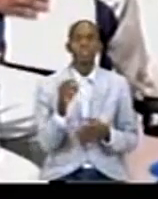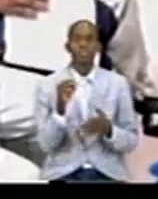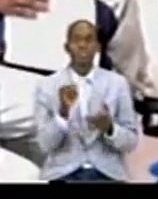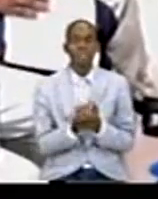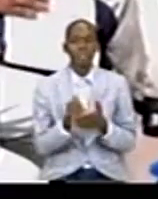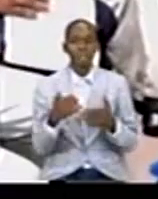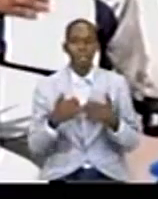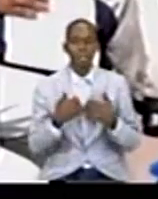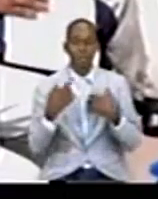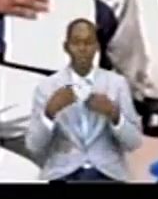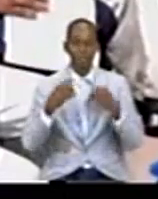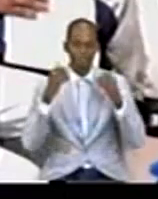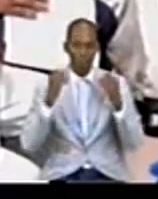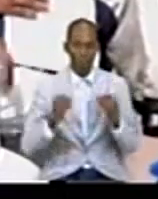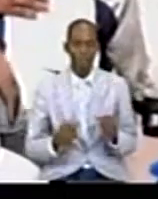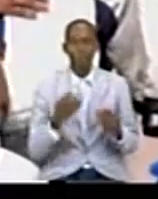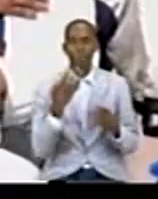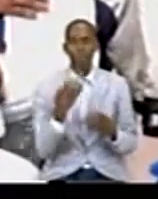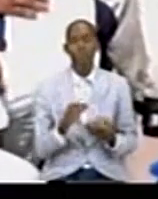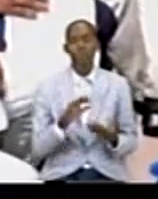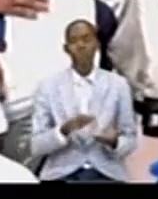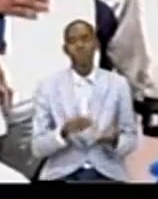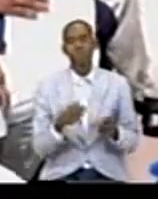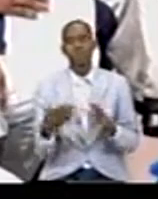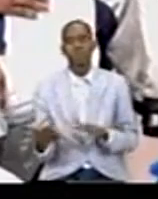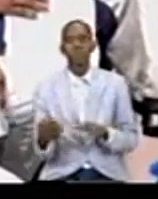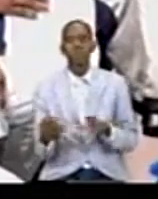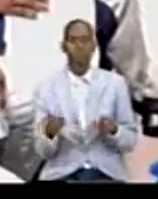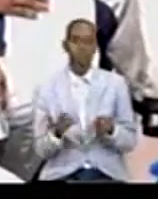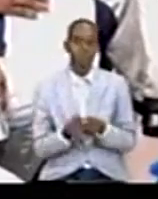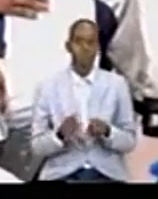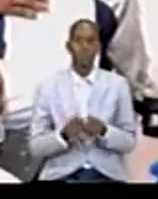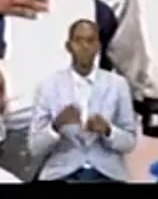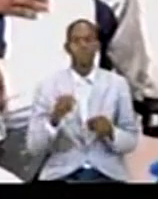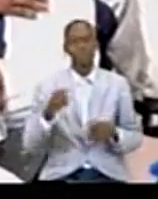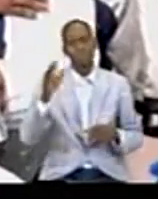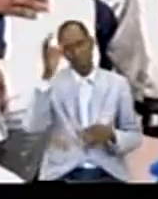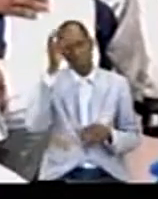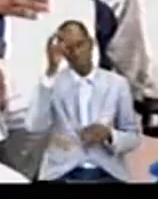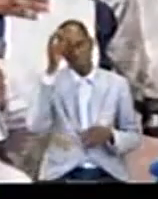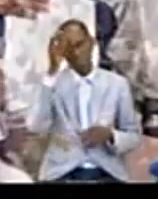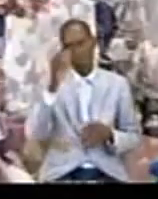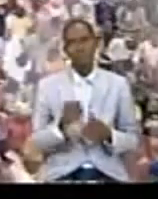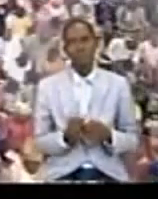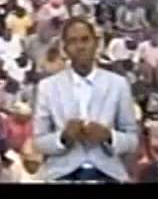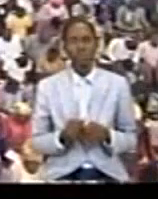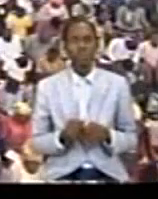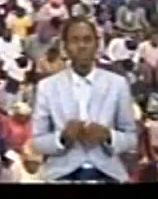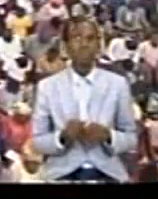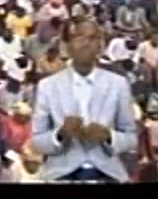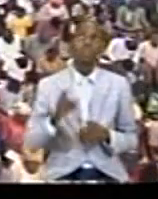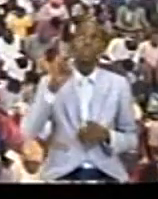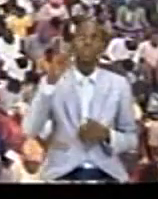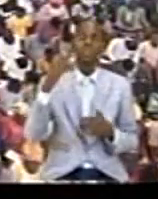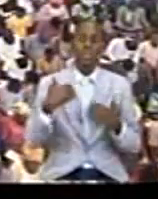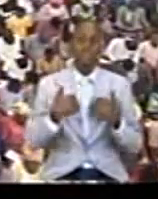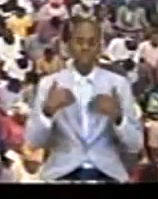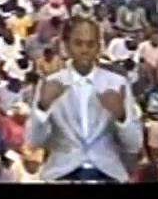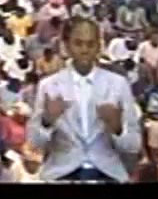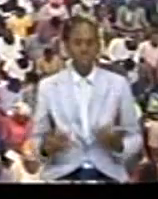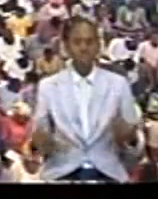the power of death, even the devil. He has now